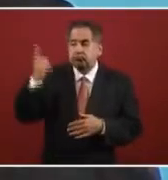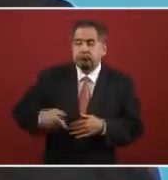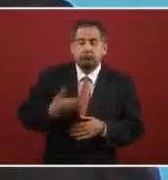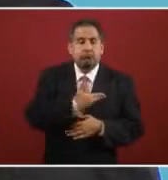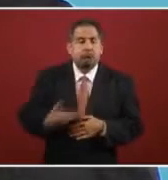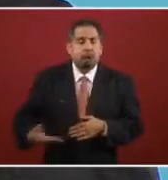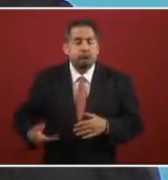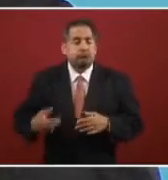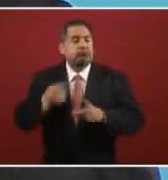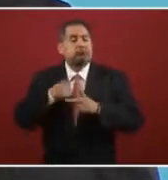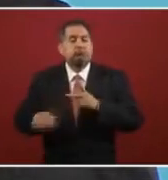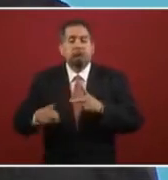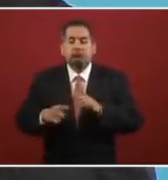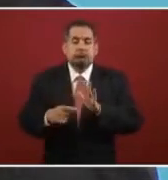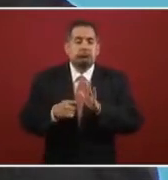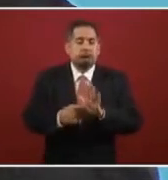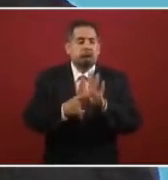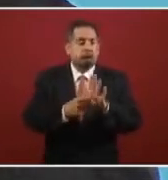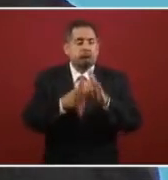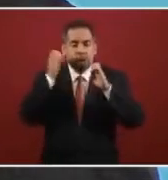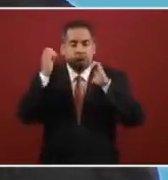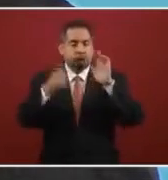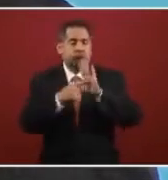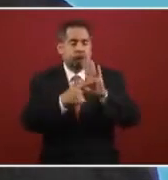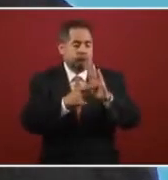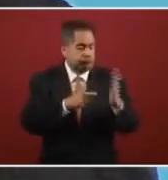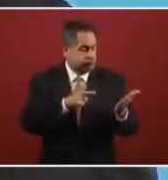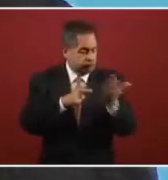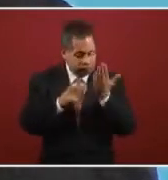very good auction.